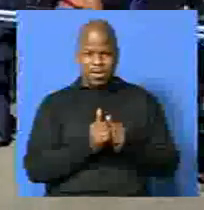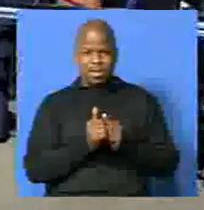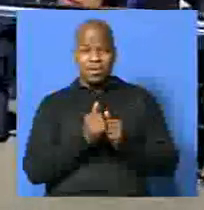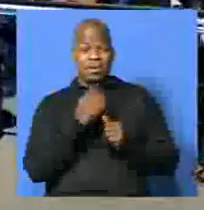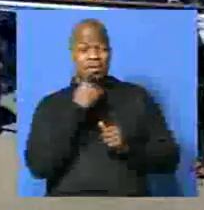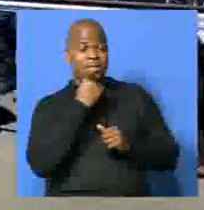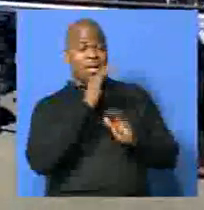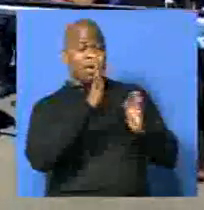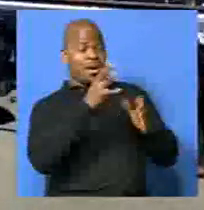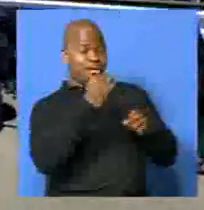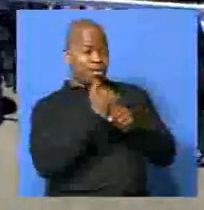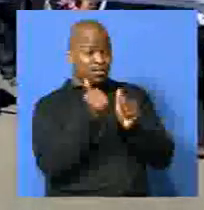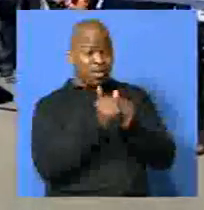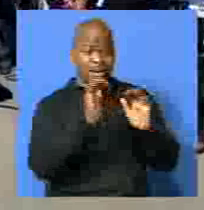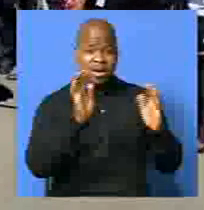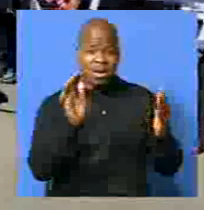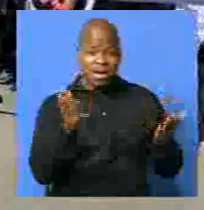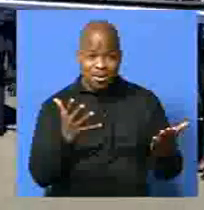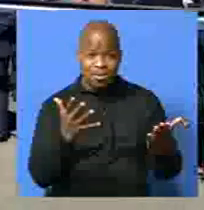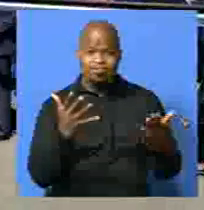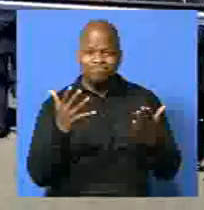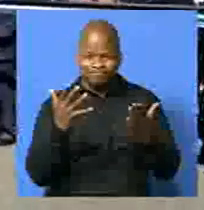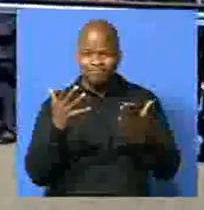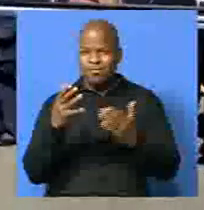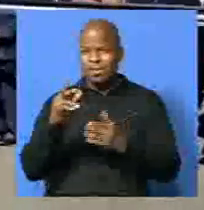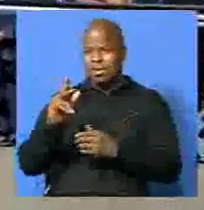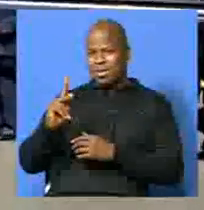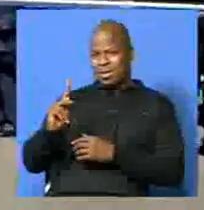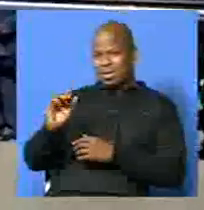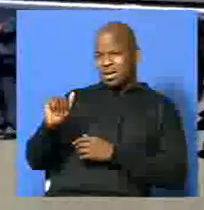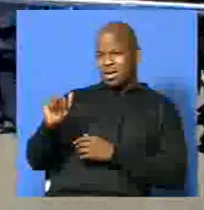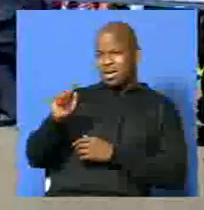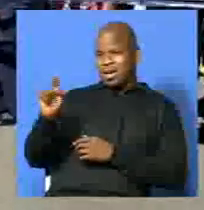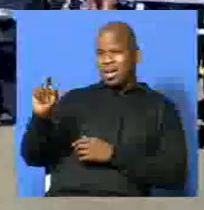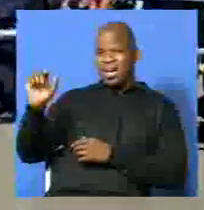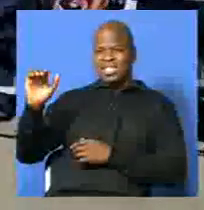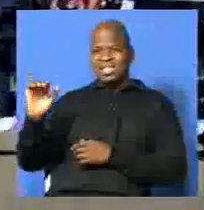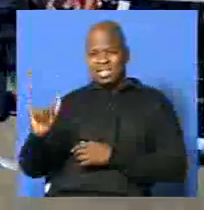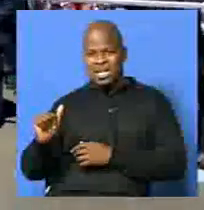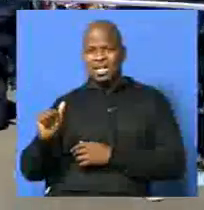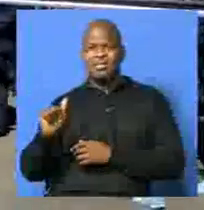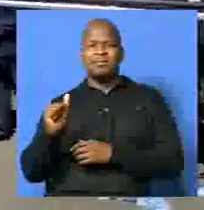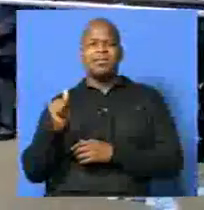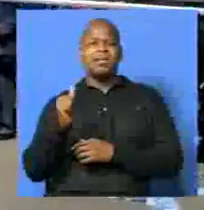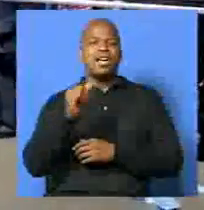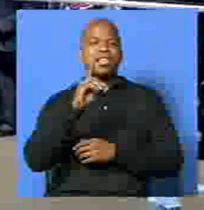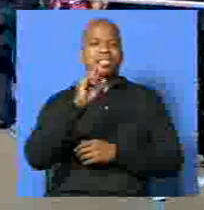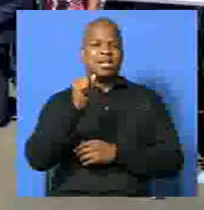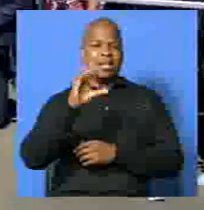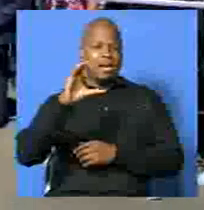buile ka re dirisanya le one ka teng re dirisanya ko makgotheng a khaza re dirisanya gape ko makgotha mangwe a SADC yo e ne